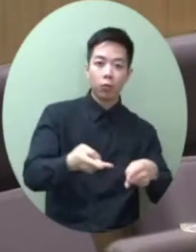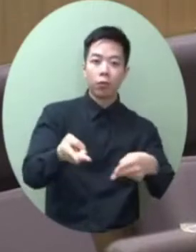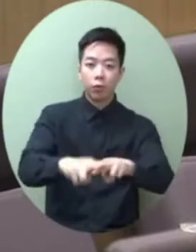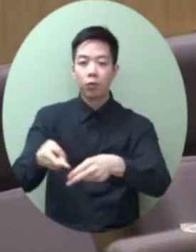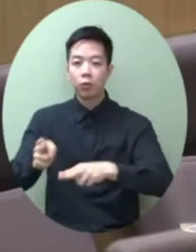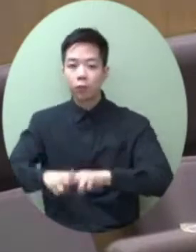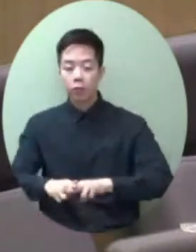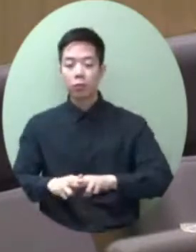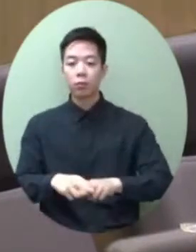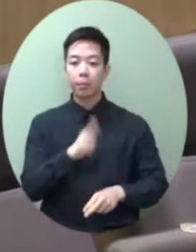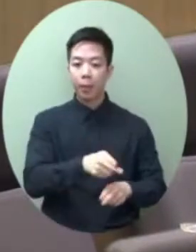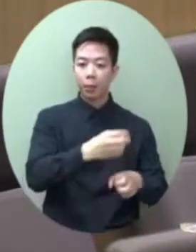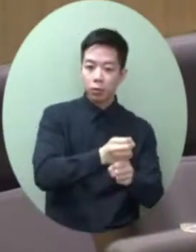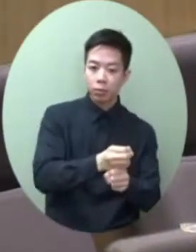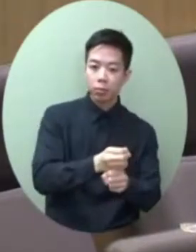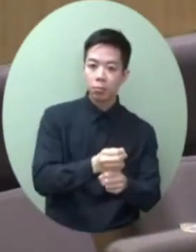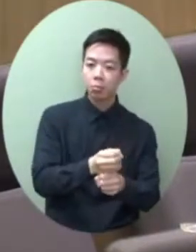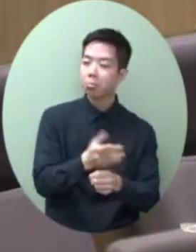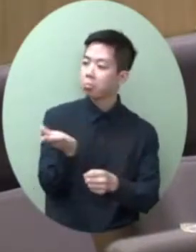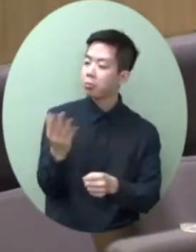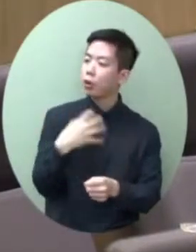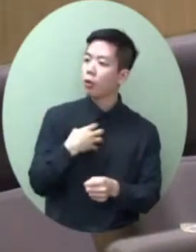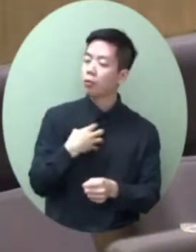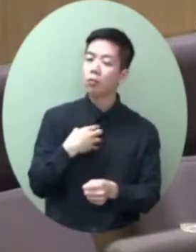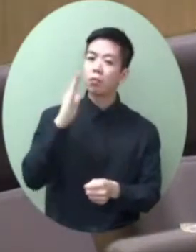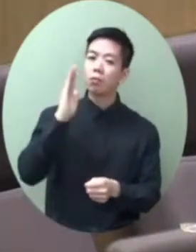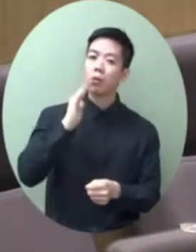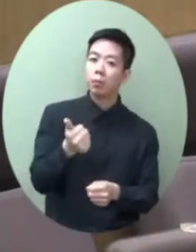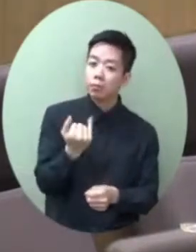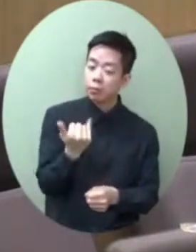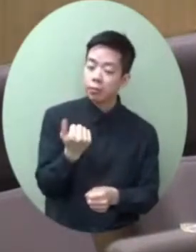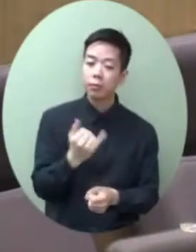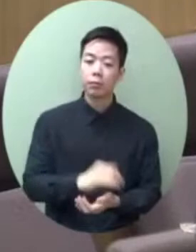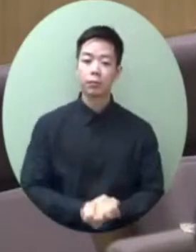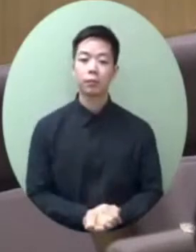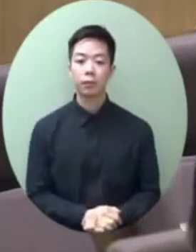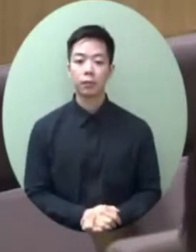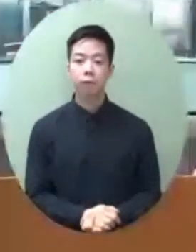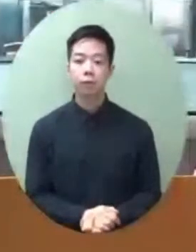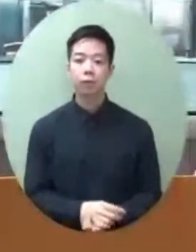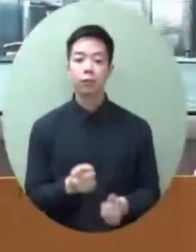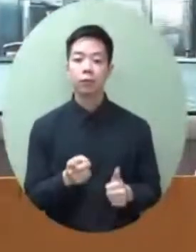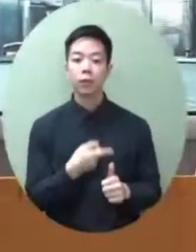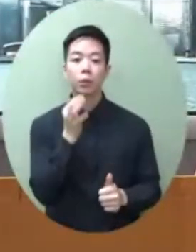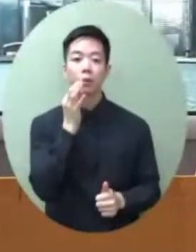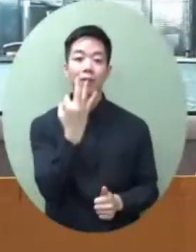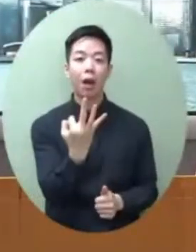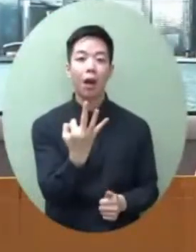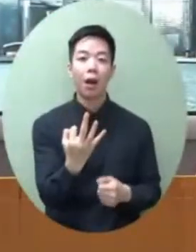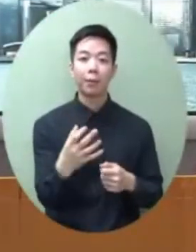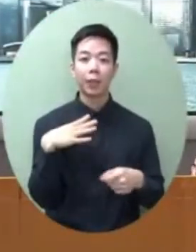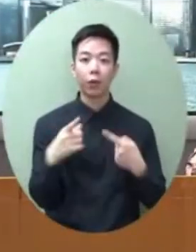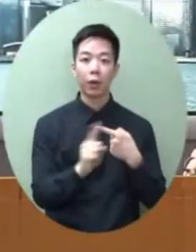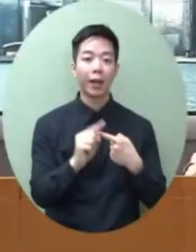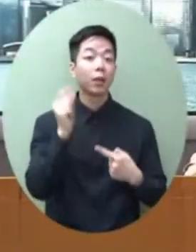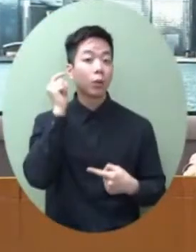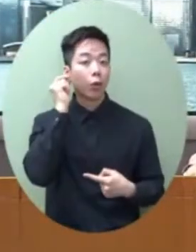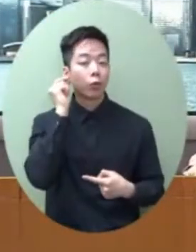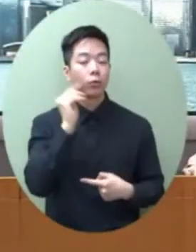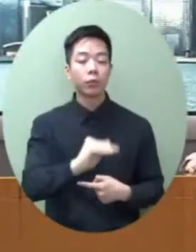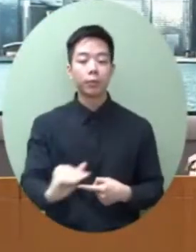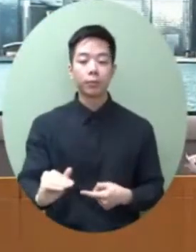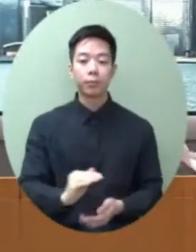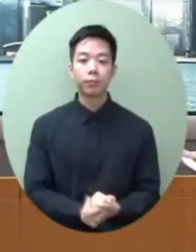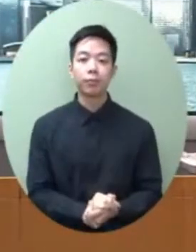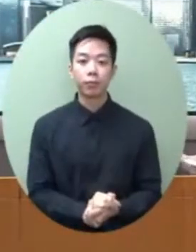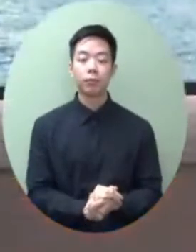impose district-wide lockdown. What does the Center for Health Protection think of such approach? On the 3-year-old girl